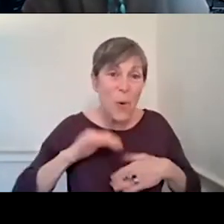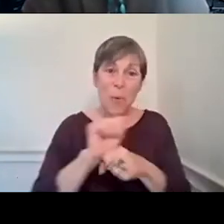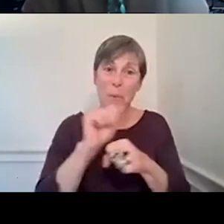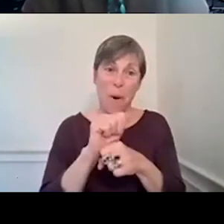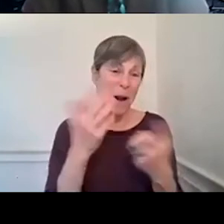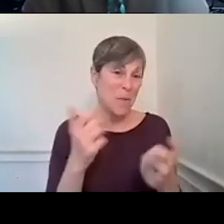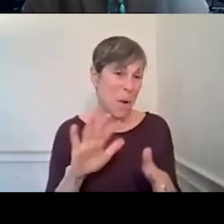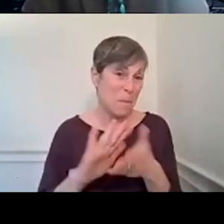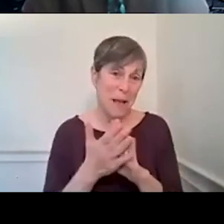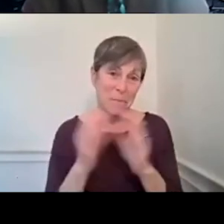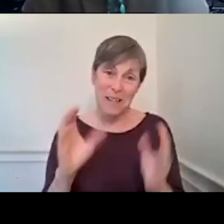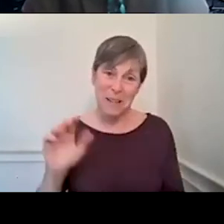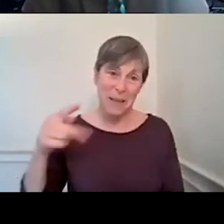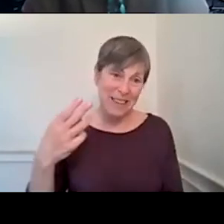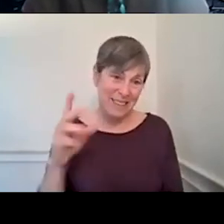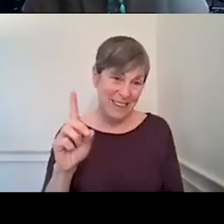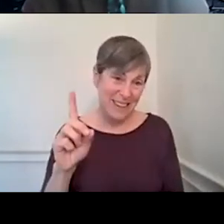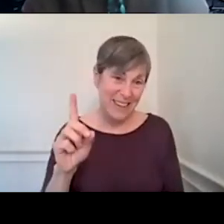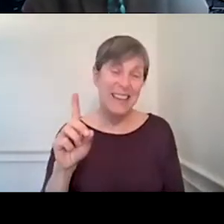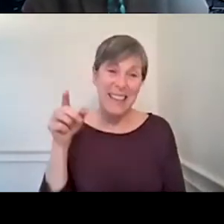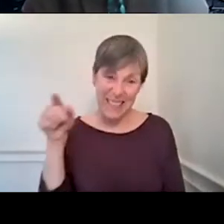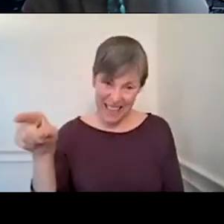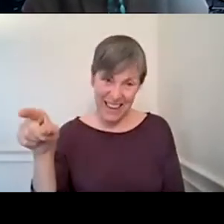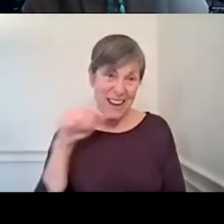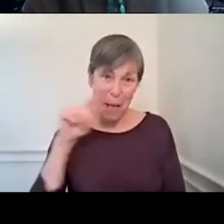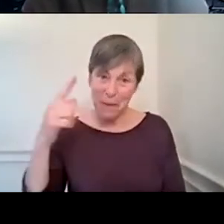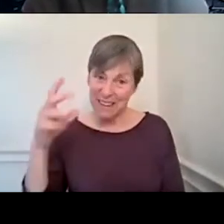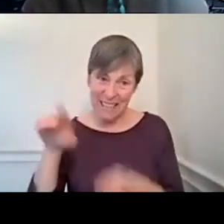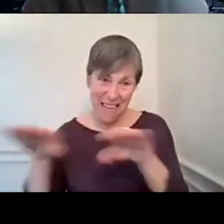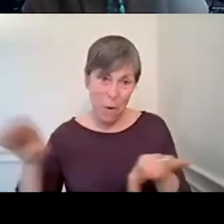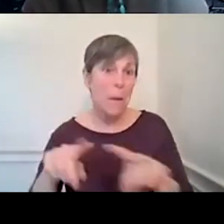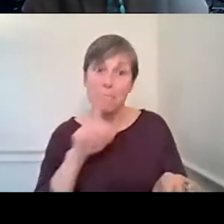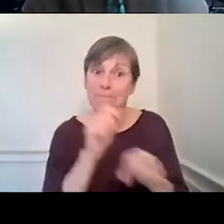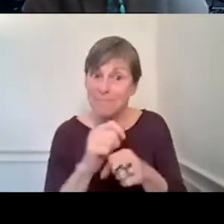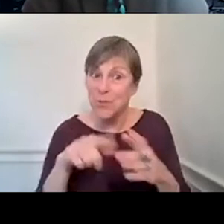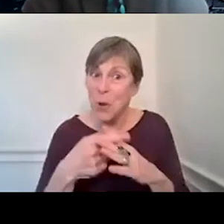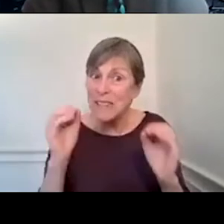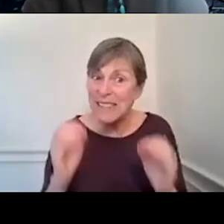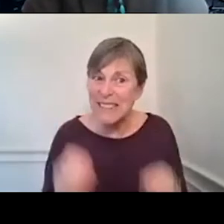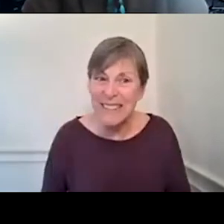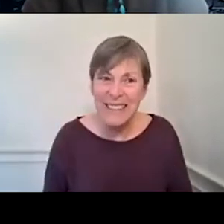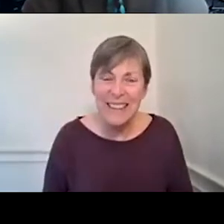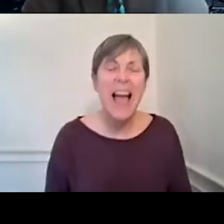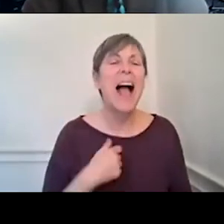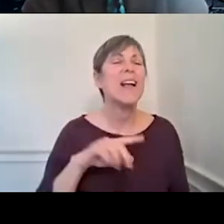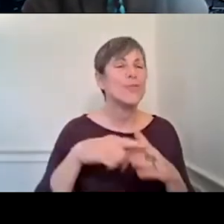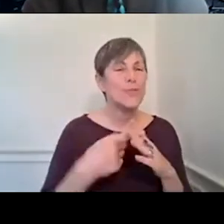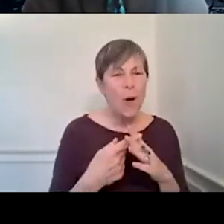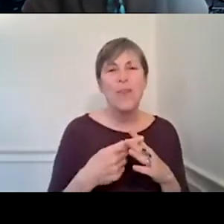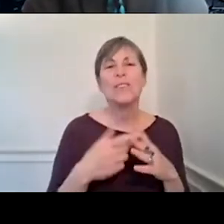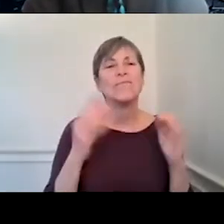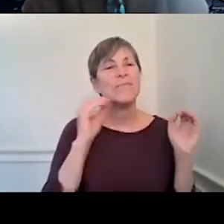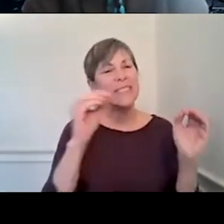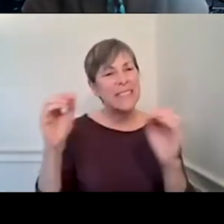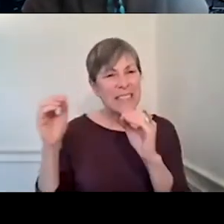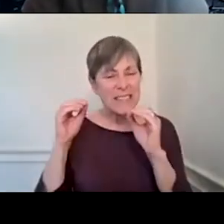I said, however, I am teaching. So I also fell in love and started doing a lot of teaching within